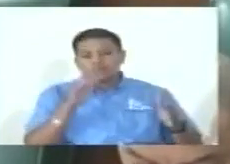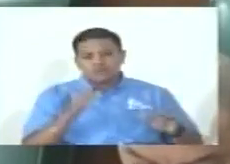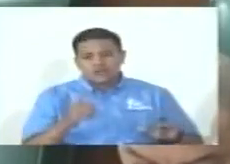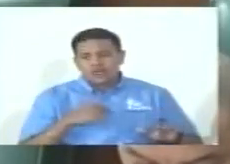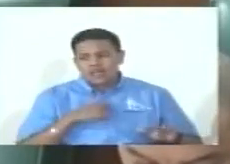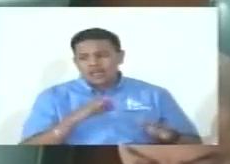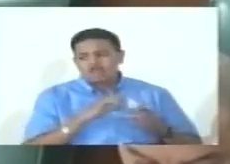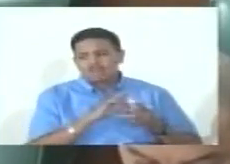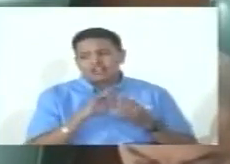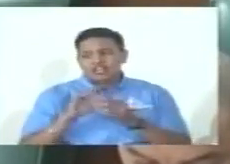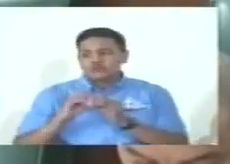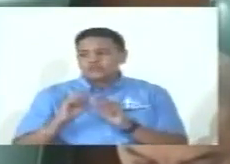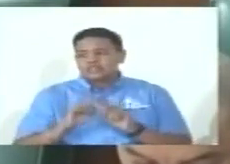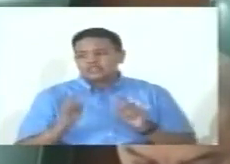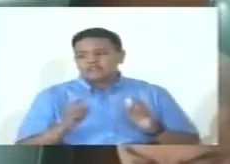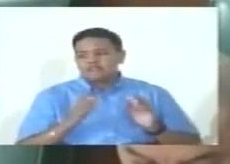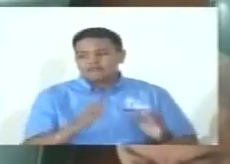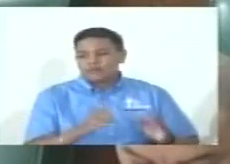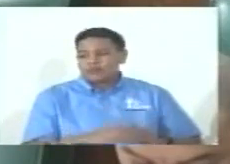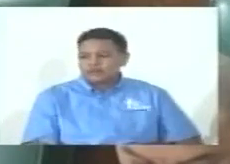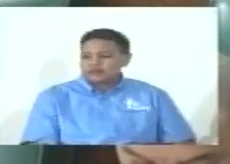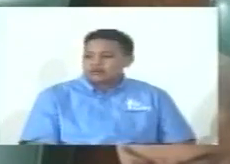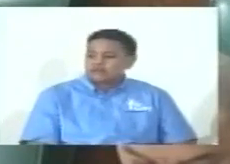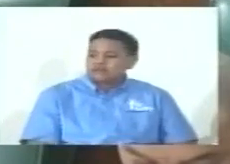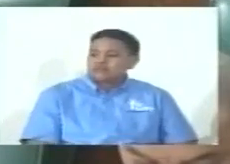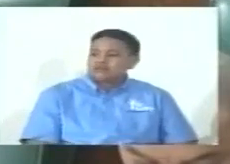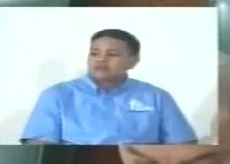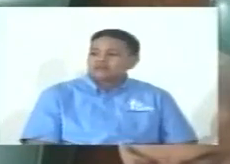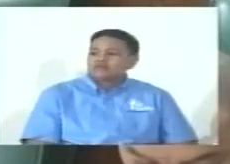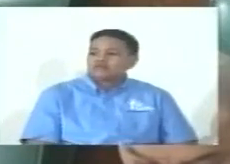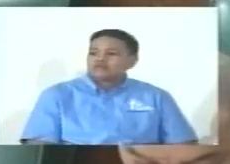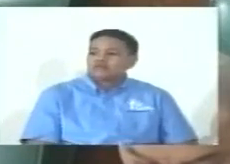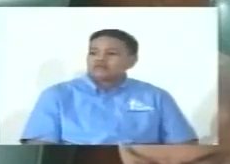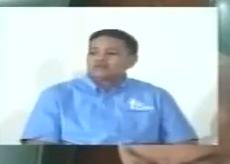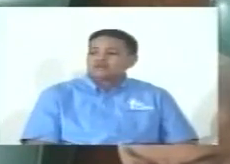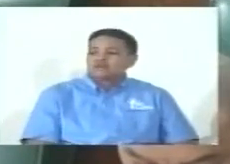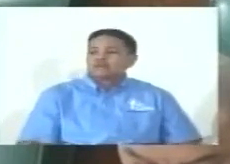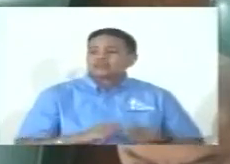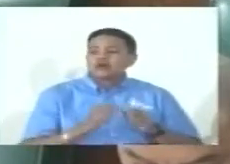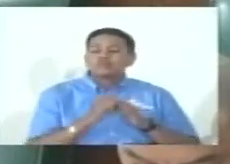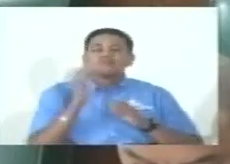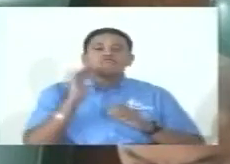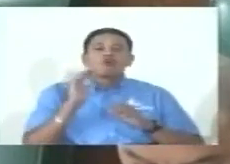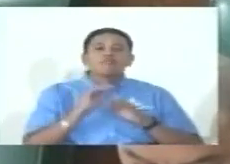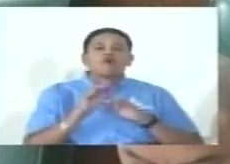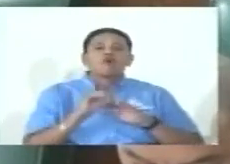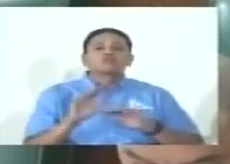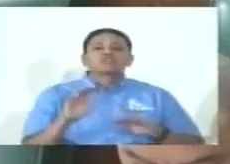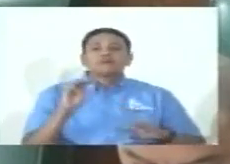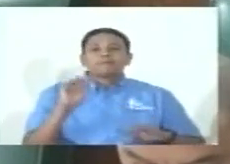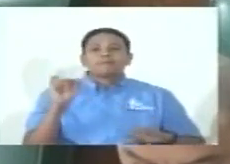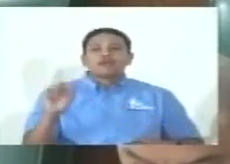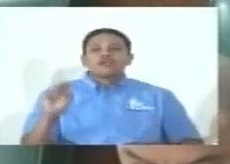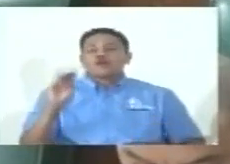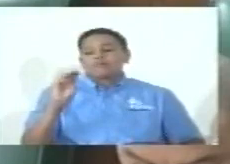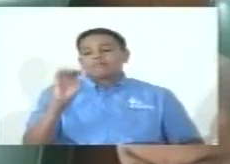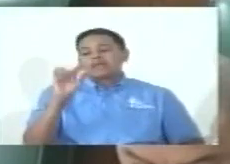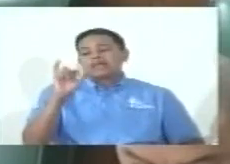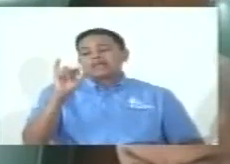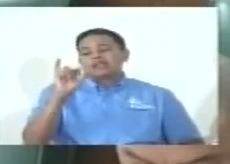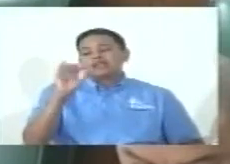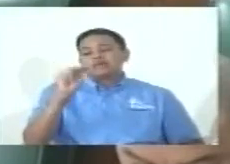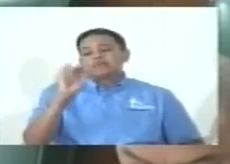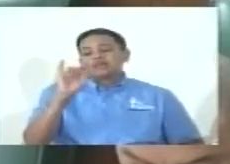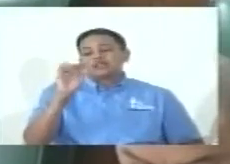relate to in different ways. And let me start with former councillor Milton Brown. I'm